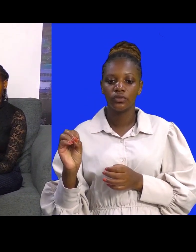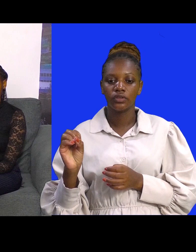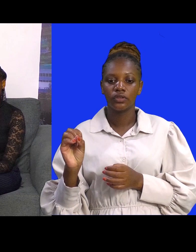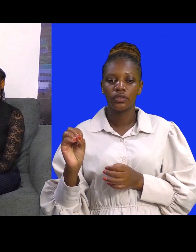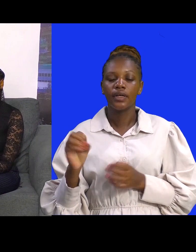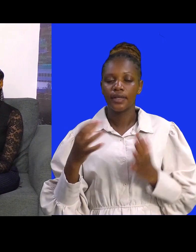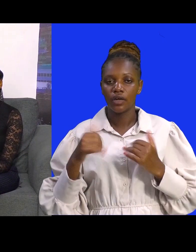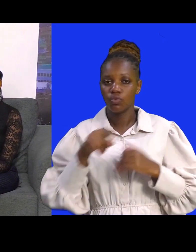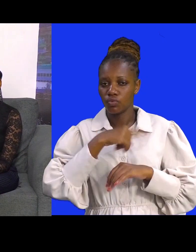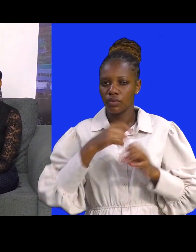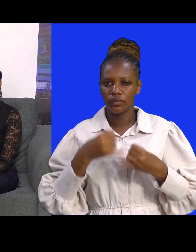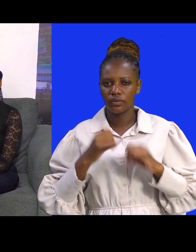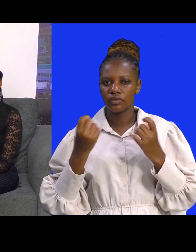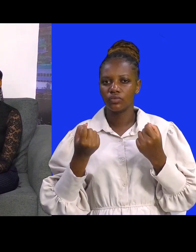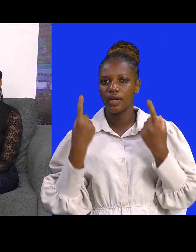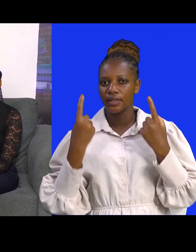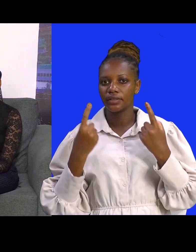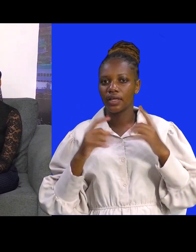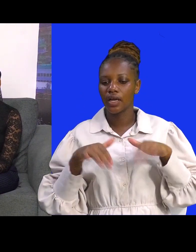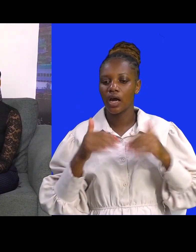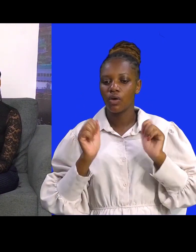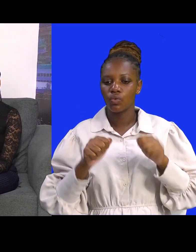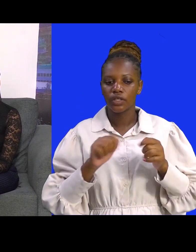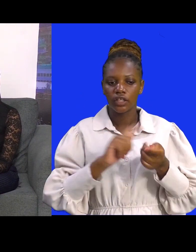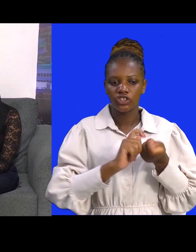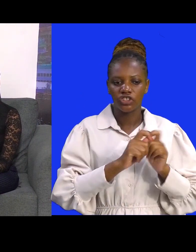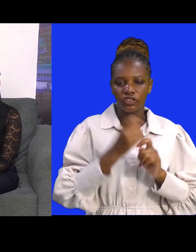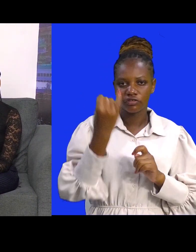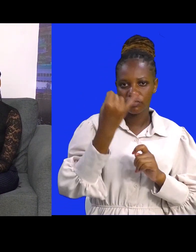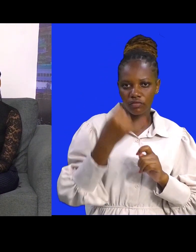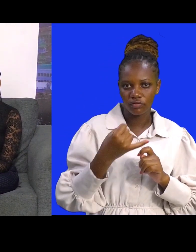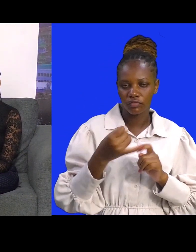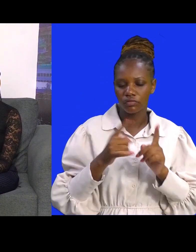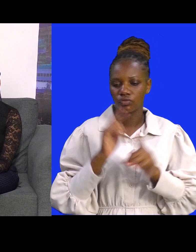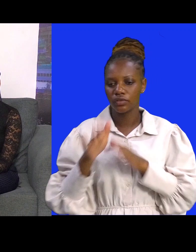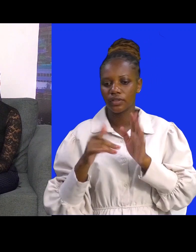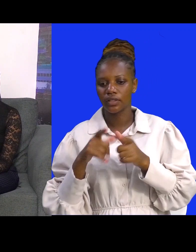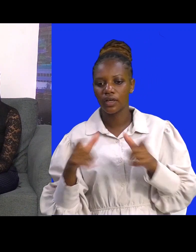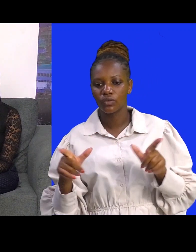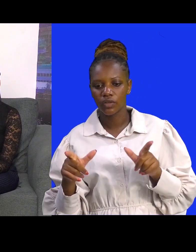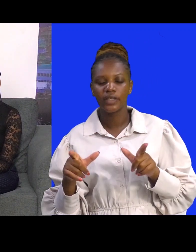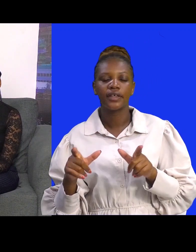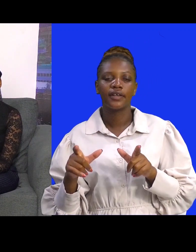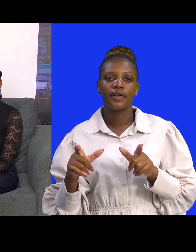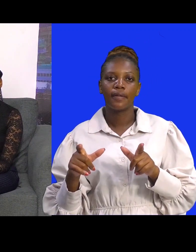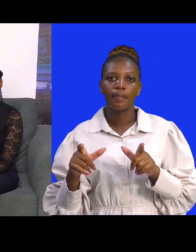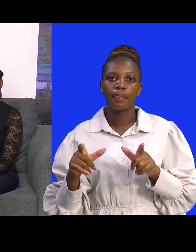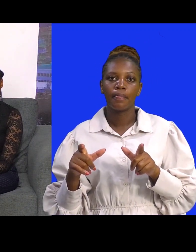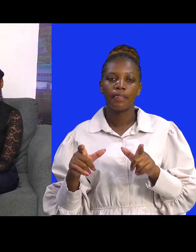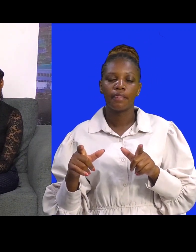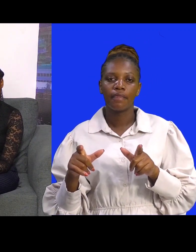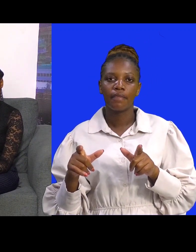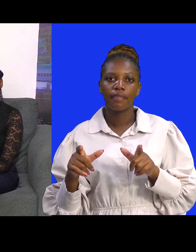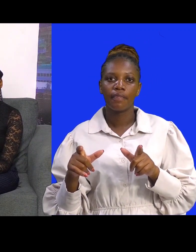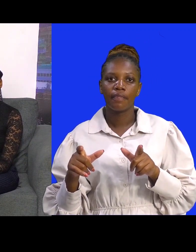has been a bit difficult to understand how to be able to translate art, but after engaging with a few people, we understood